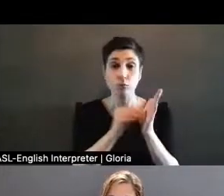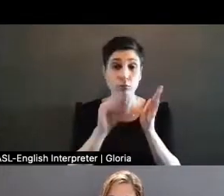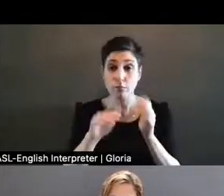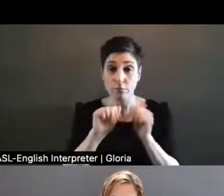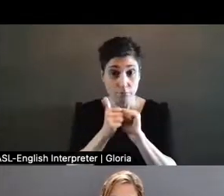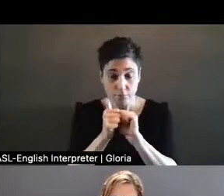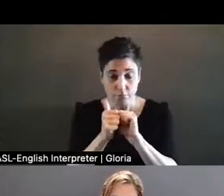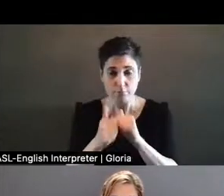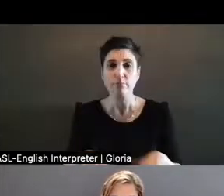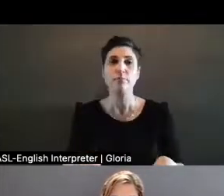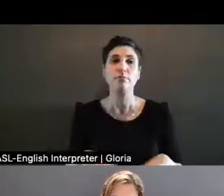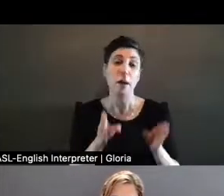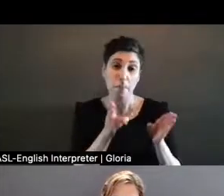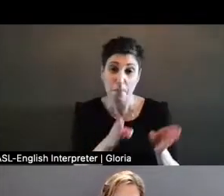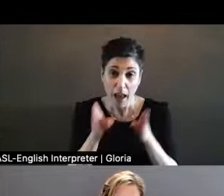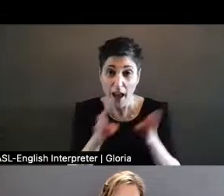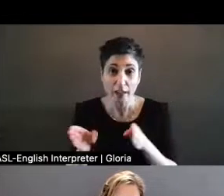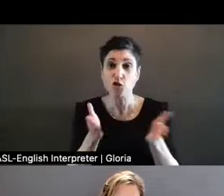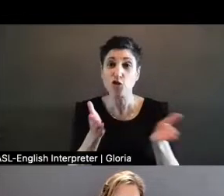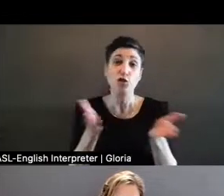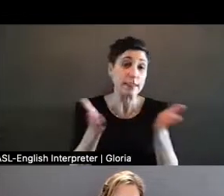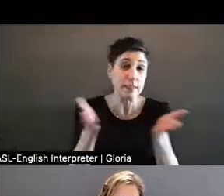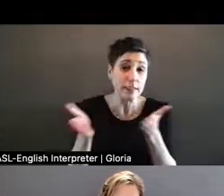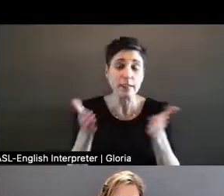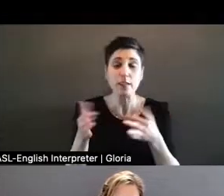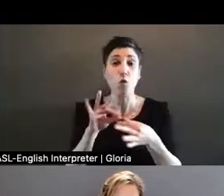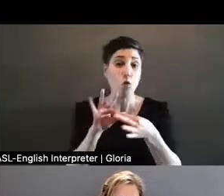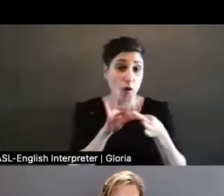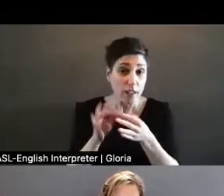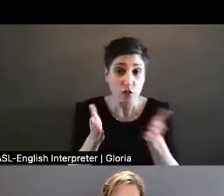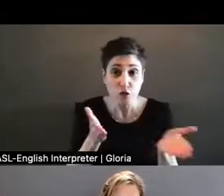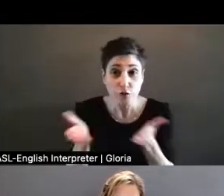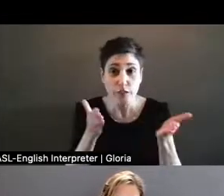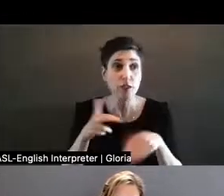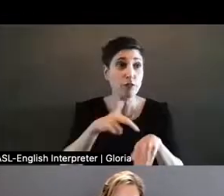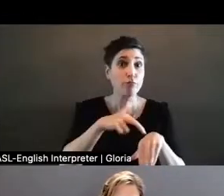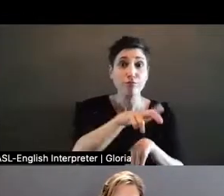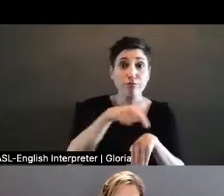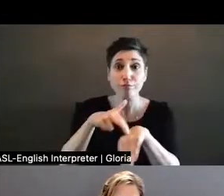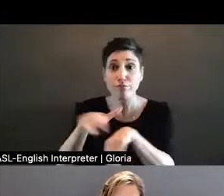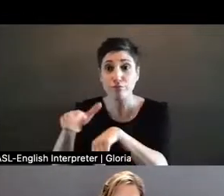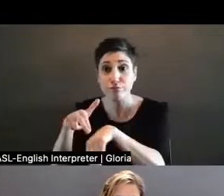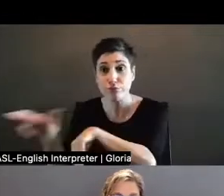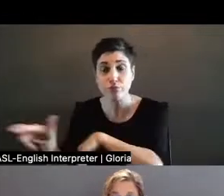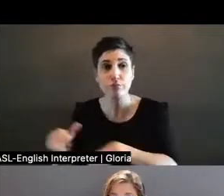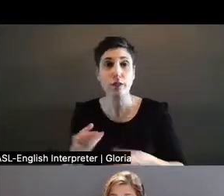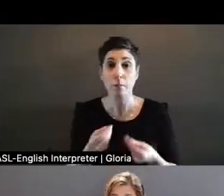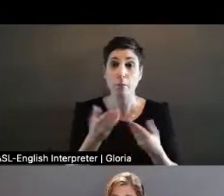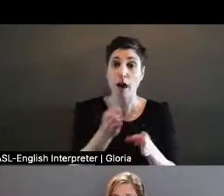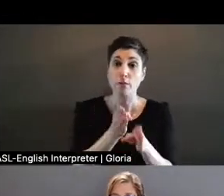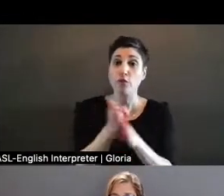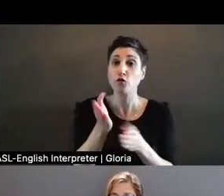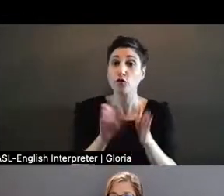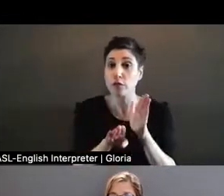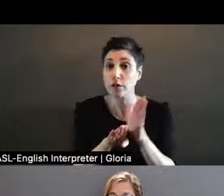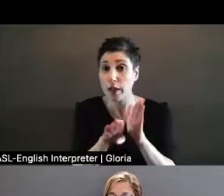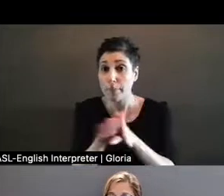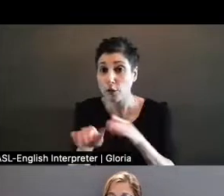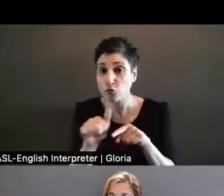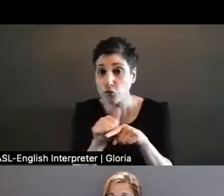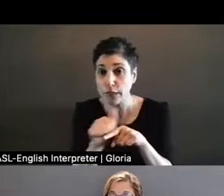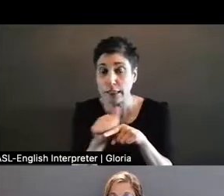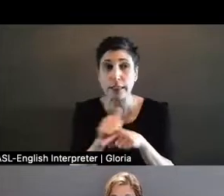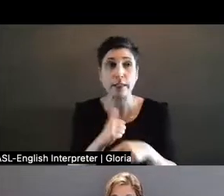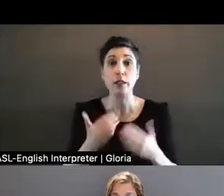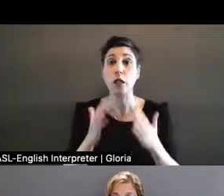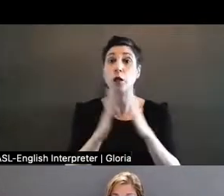helping to plan and coordinate services, to making referrals, providing professional development training, educating the community